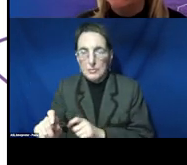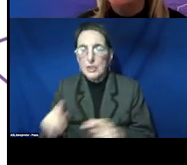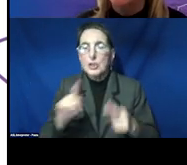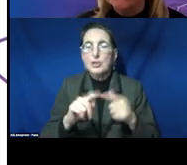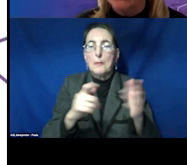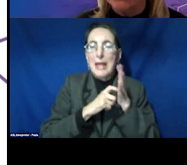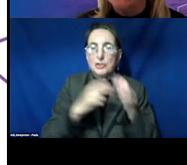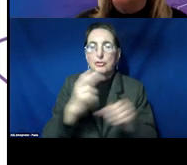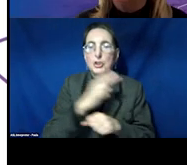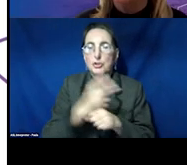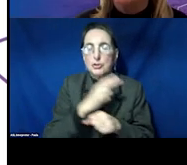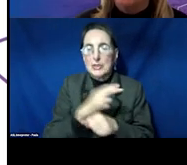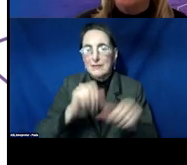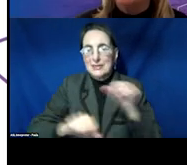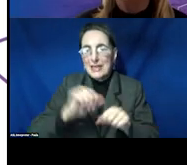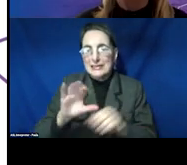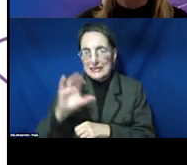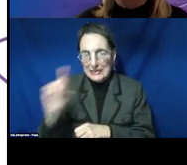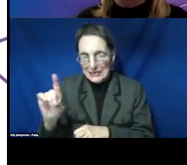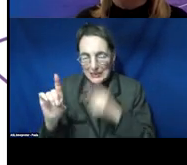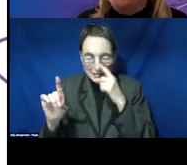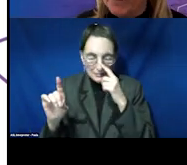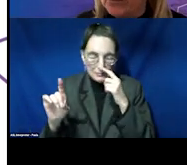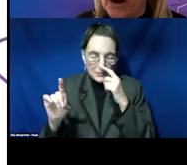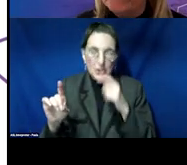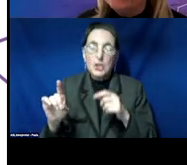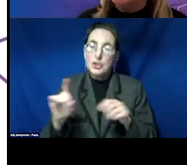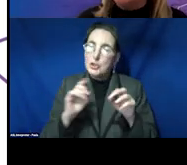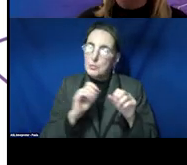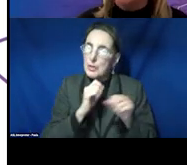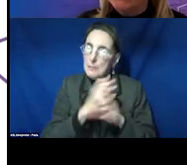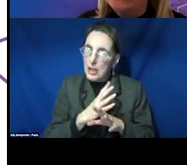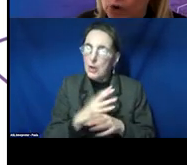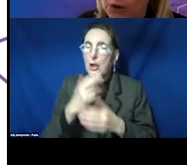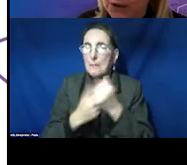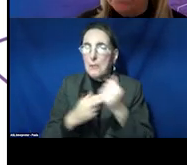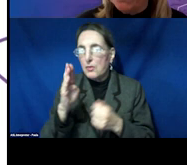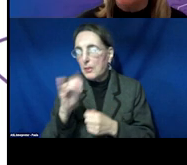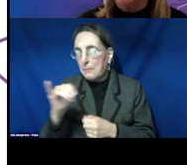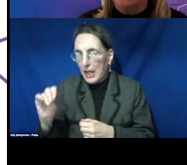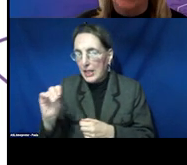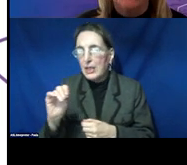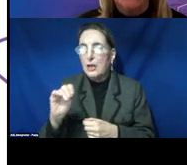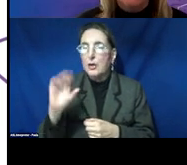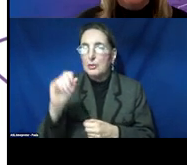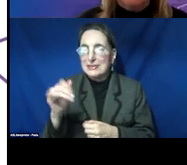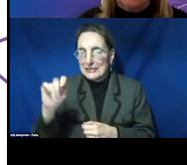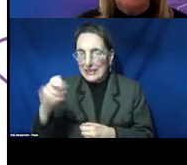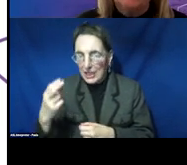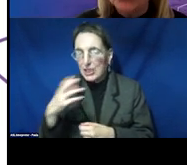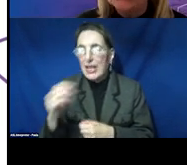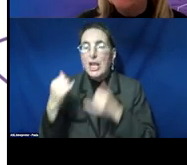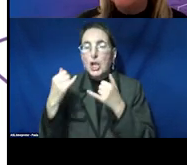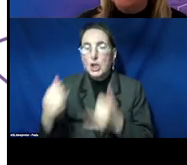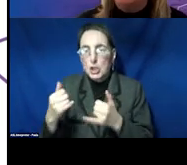of Science CV to prepare both the biographical sketch and current and pending support. And what